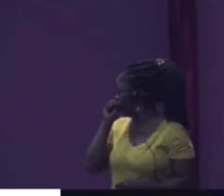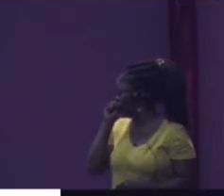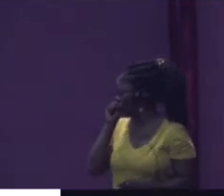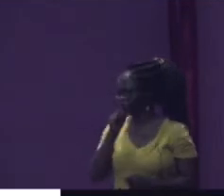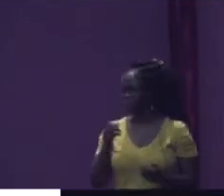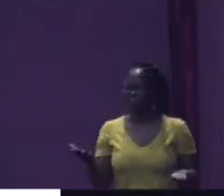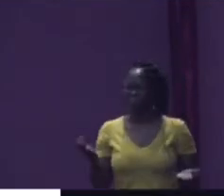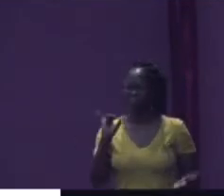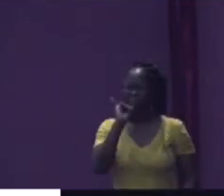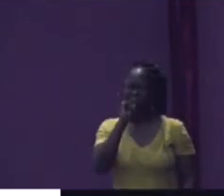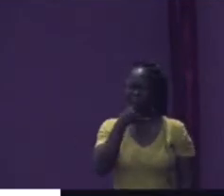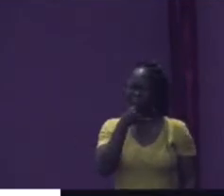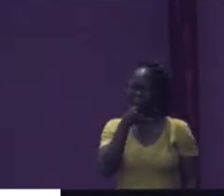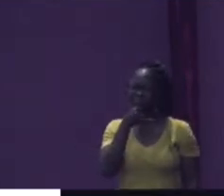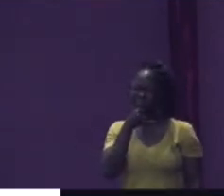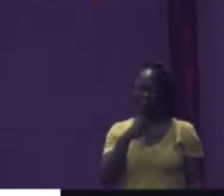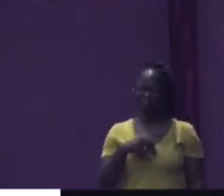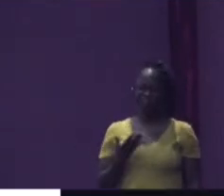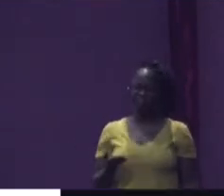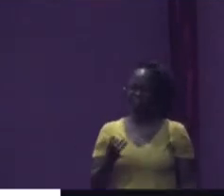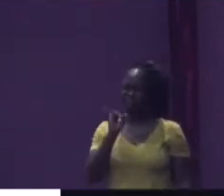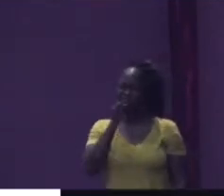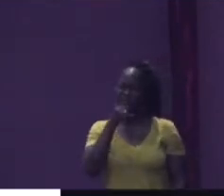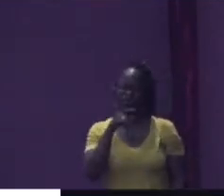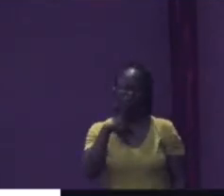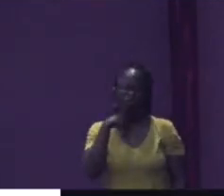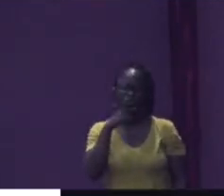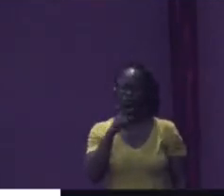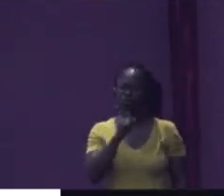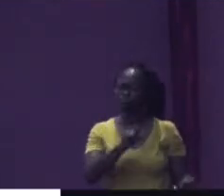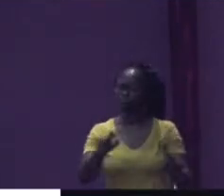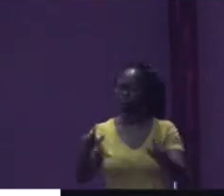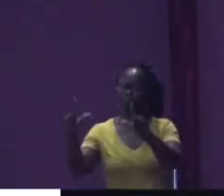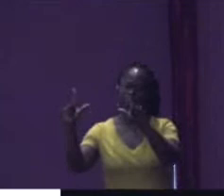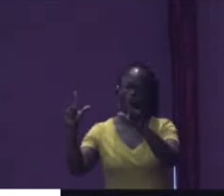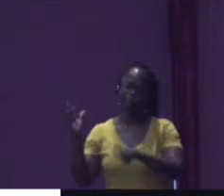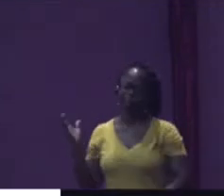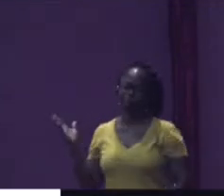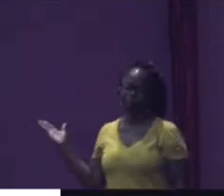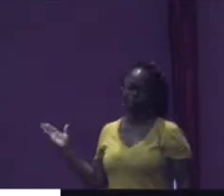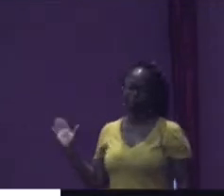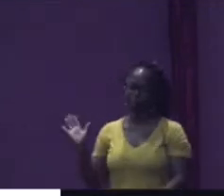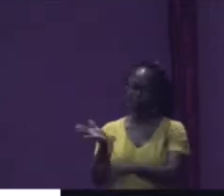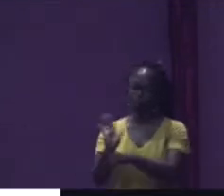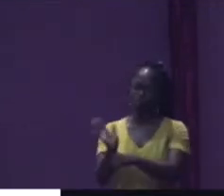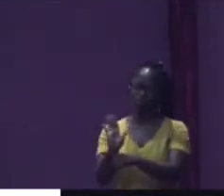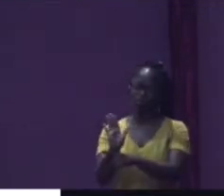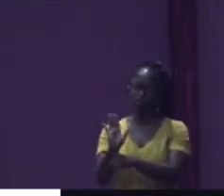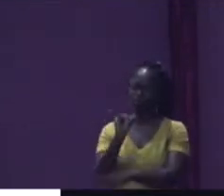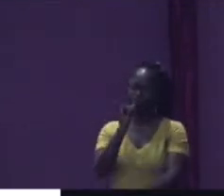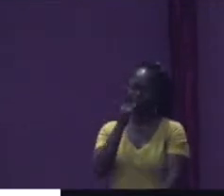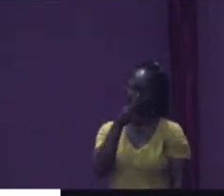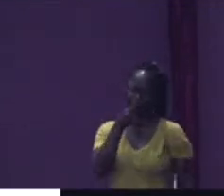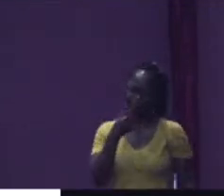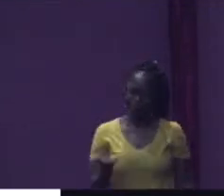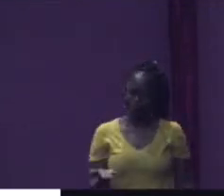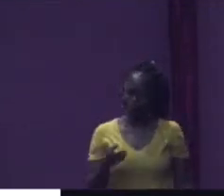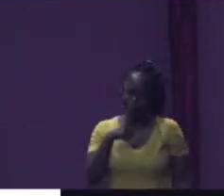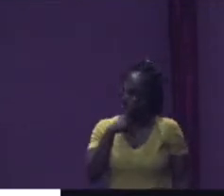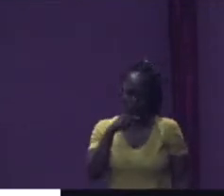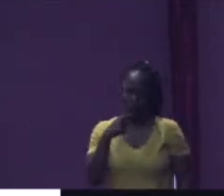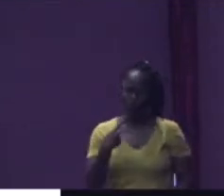Unfortunately, I don't think I'm going to be able to I can't get the link to the movie, which was showing how she